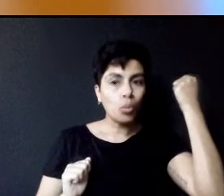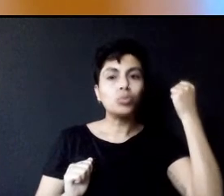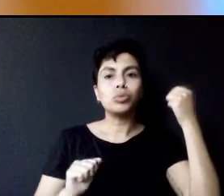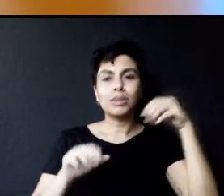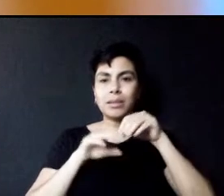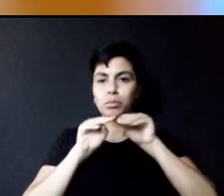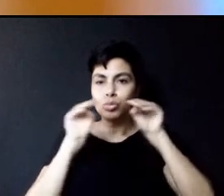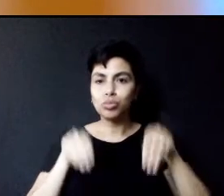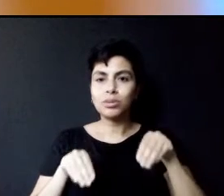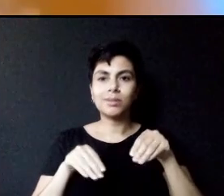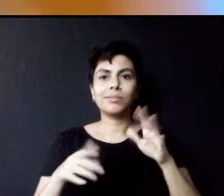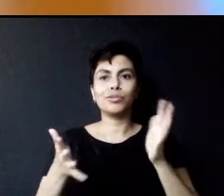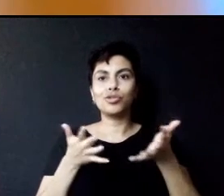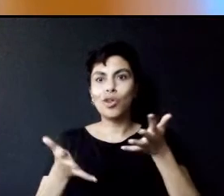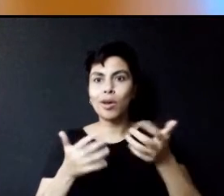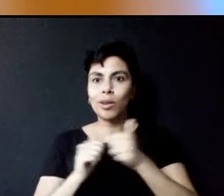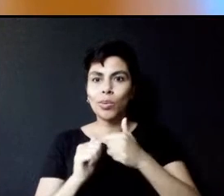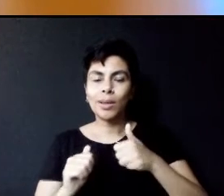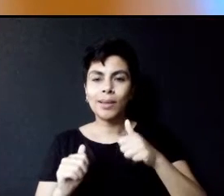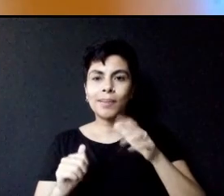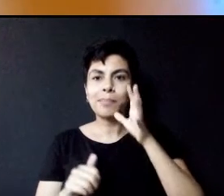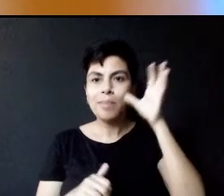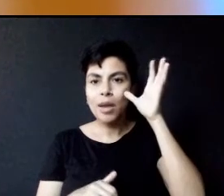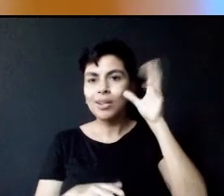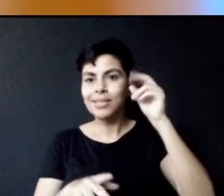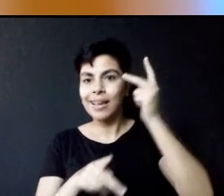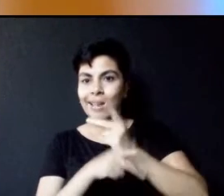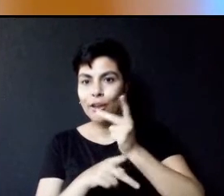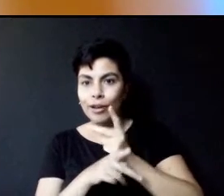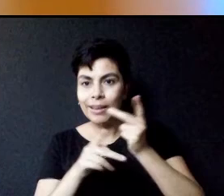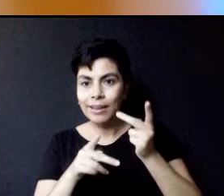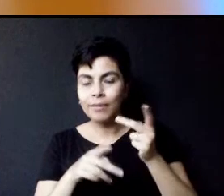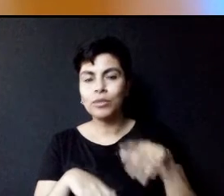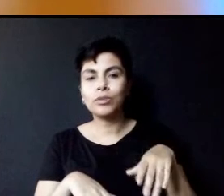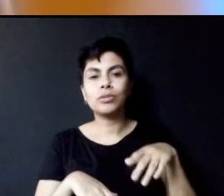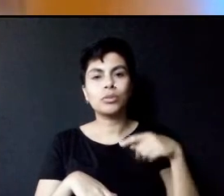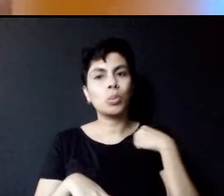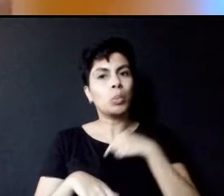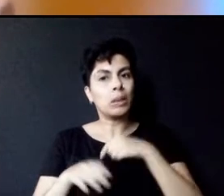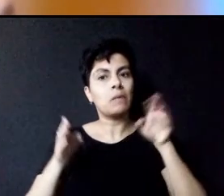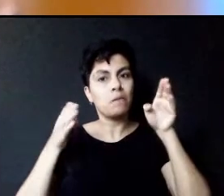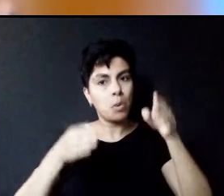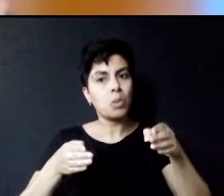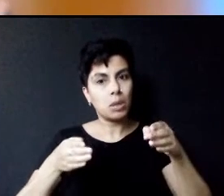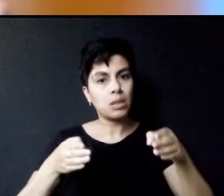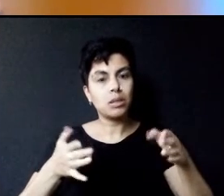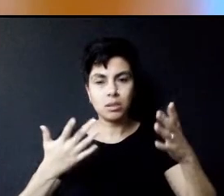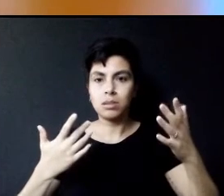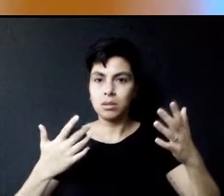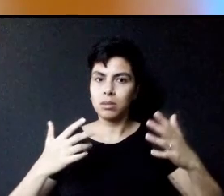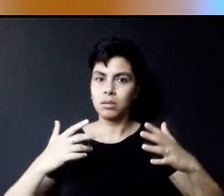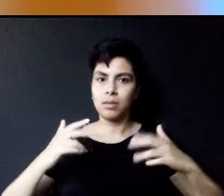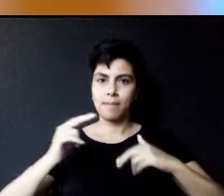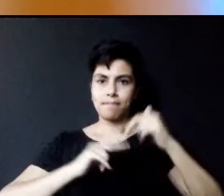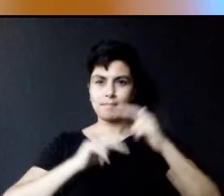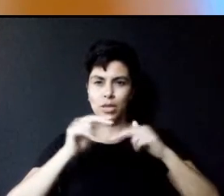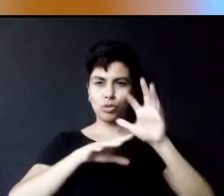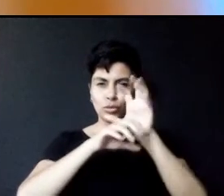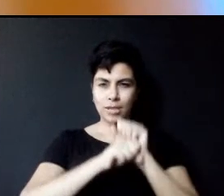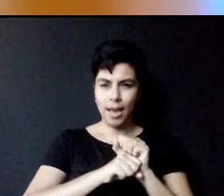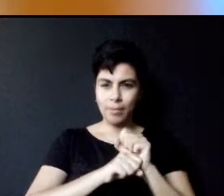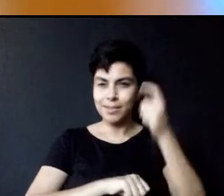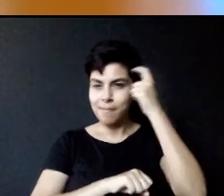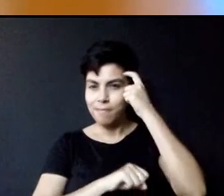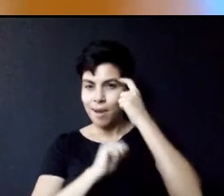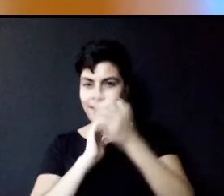older children in the museum, talking to parents and caregivers about the fact that we're really focused on building these habits